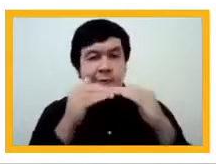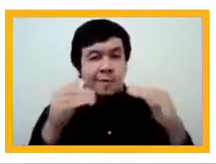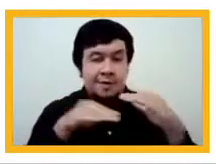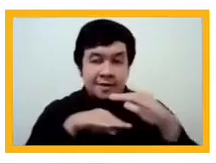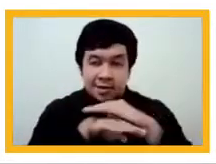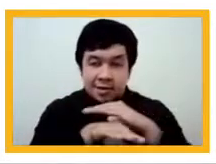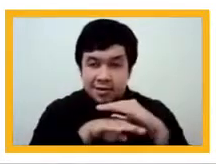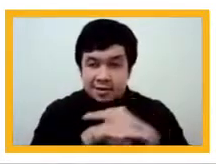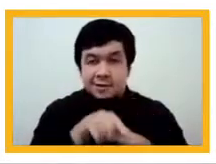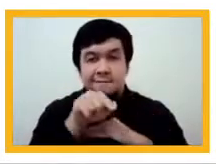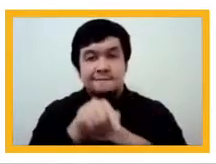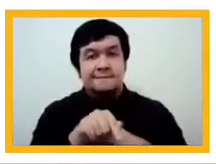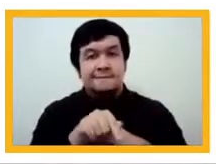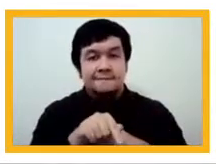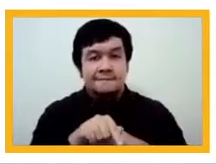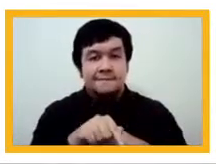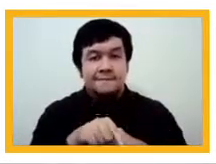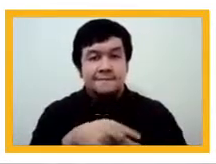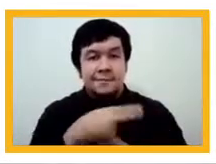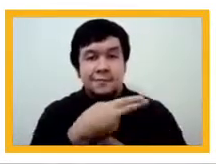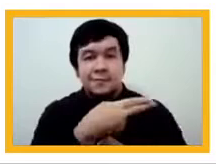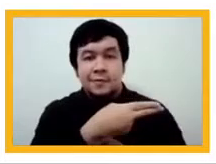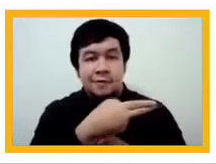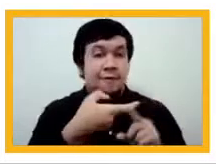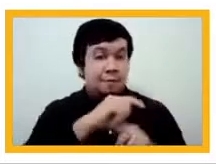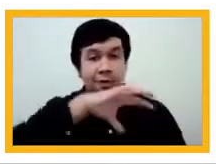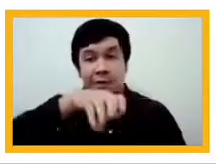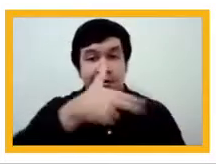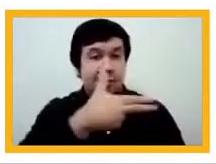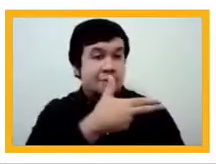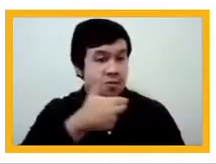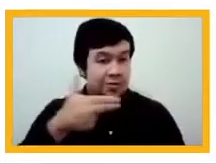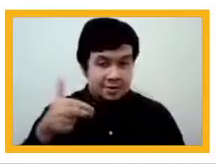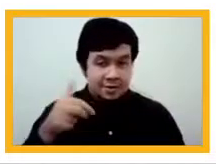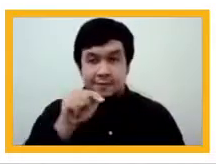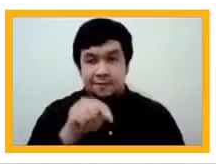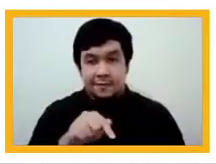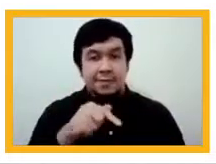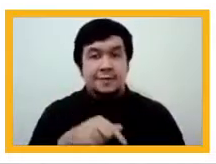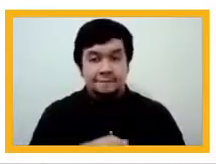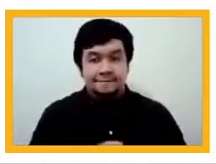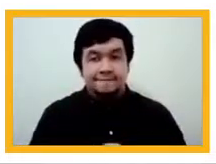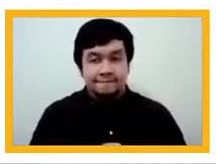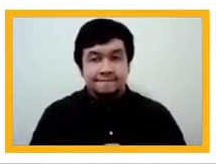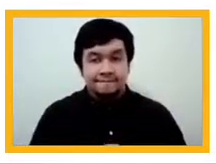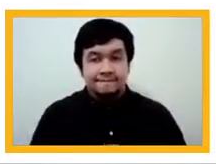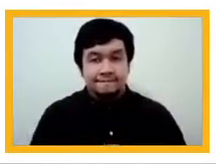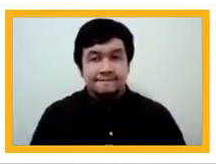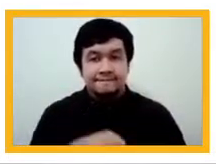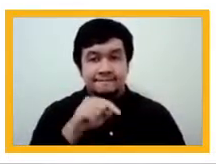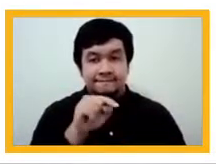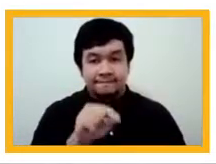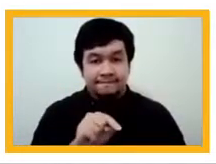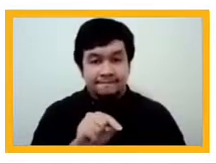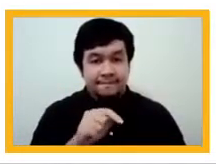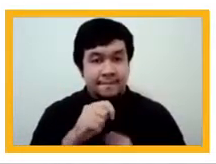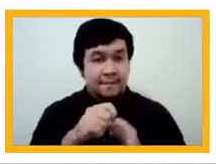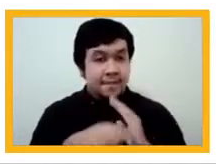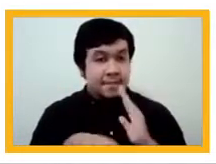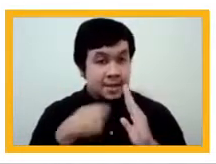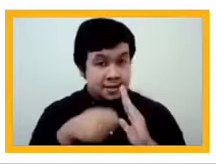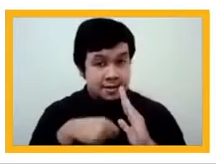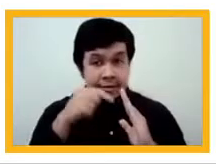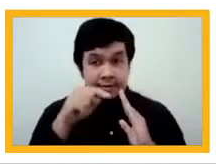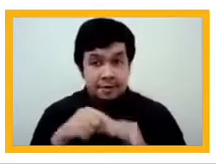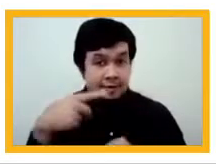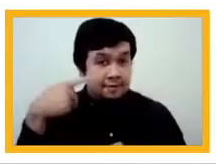leading countries here. So maybe let's hear from Ibu Paulina, what are the key enablers to address some of the challenges of